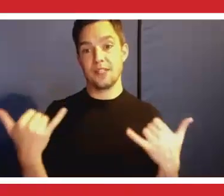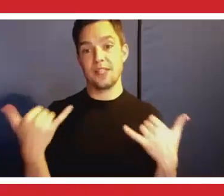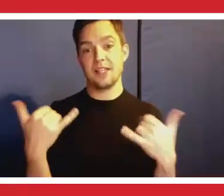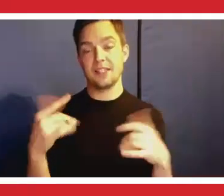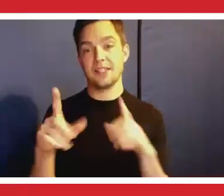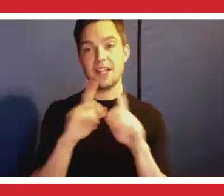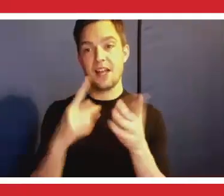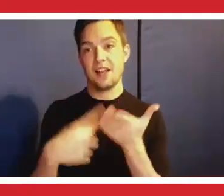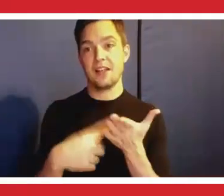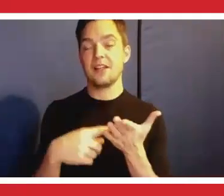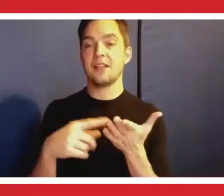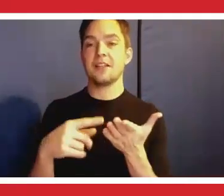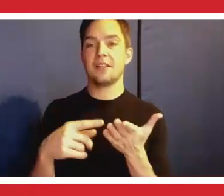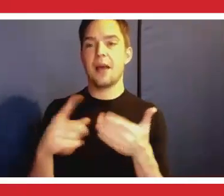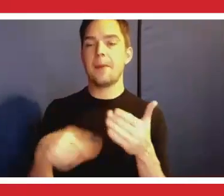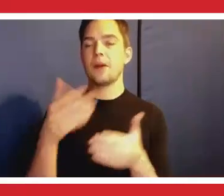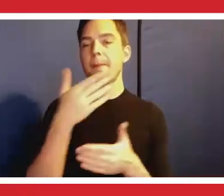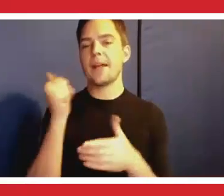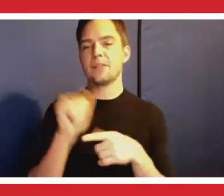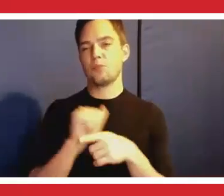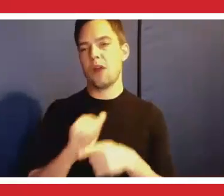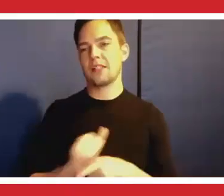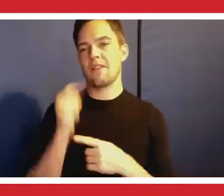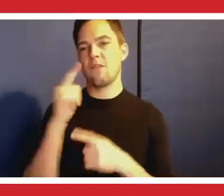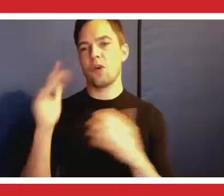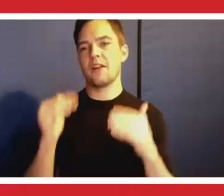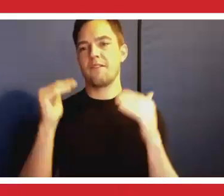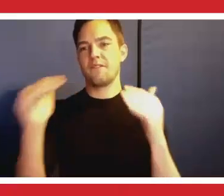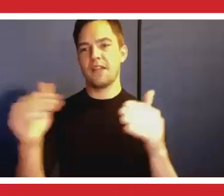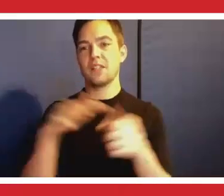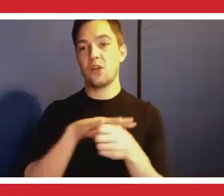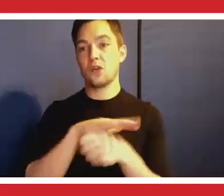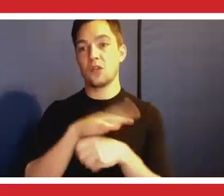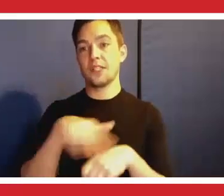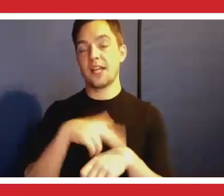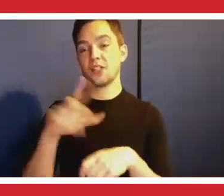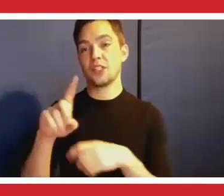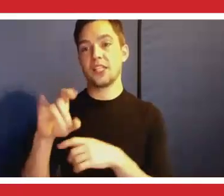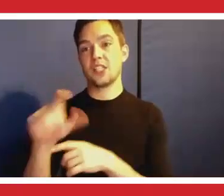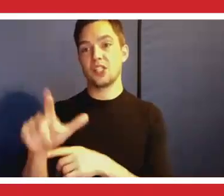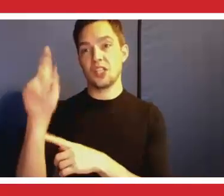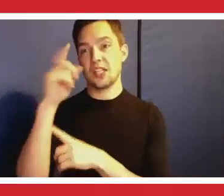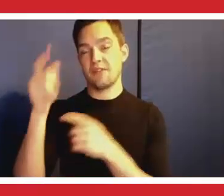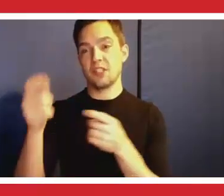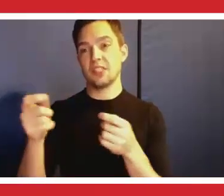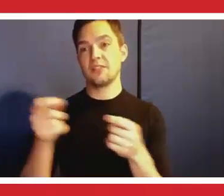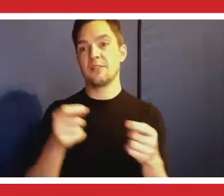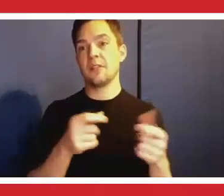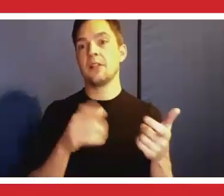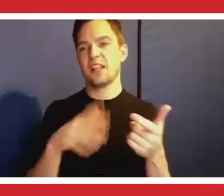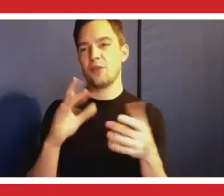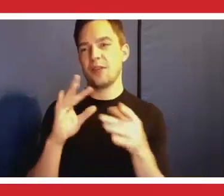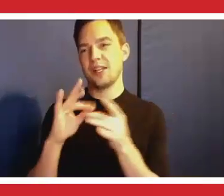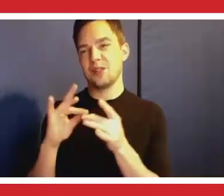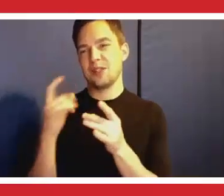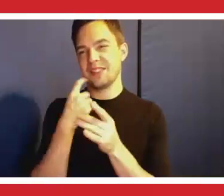is around best practices for advancing local and national digital governance, which is what we were alluding to just now. This